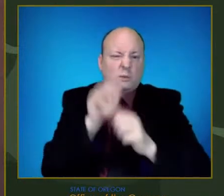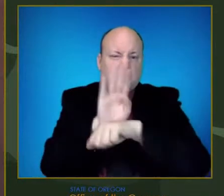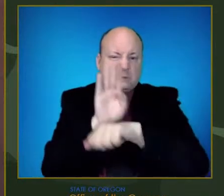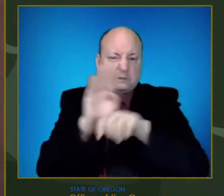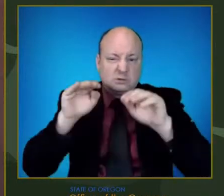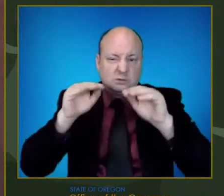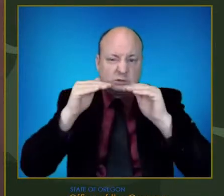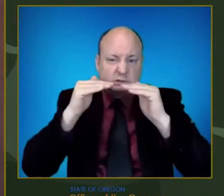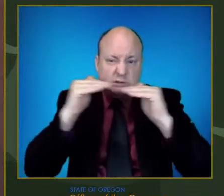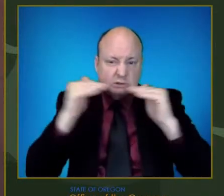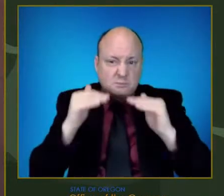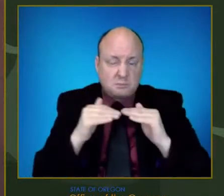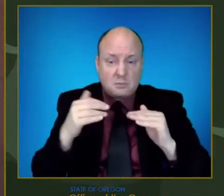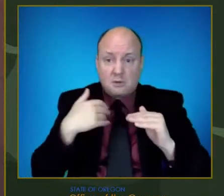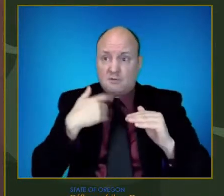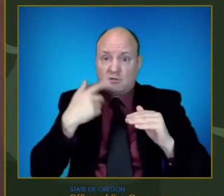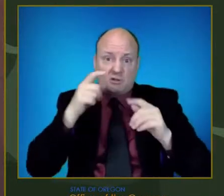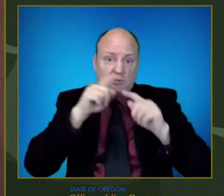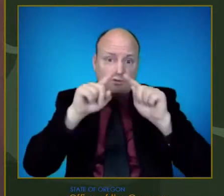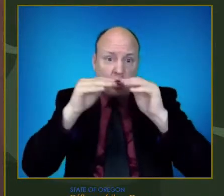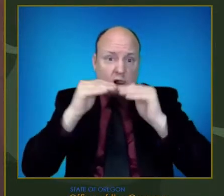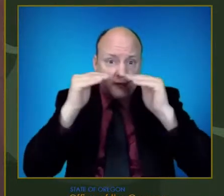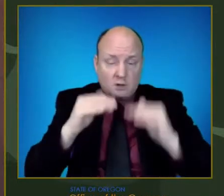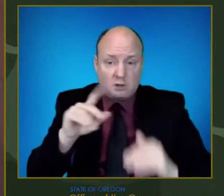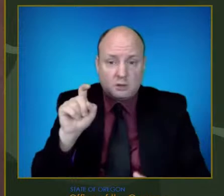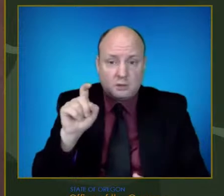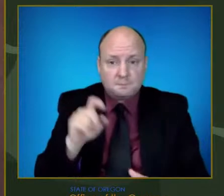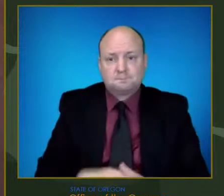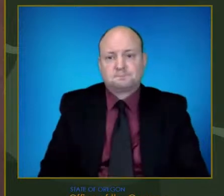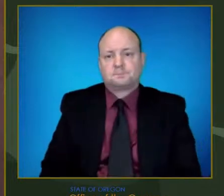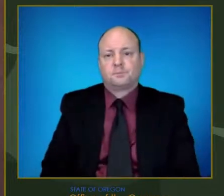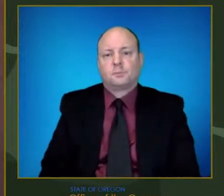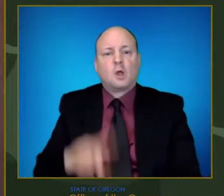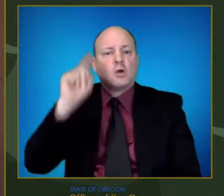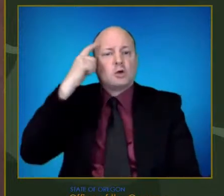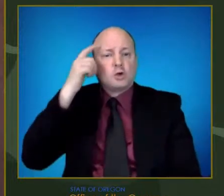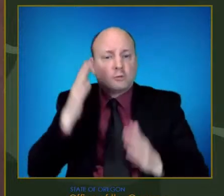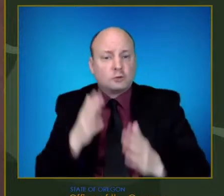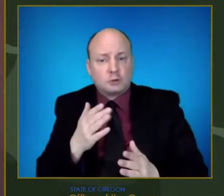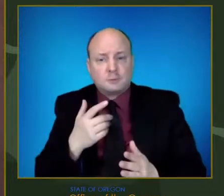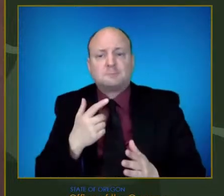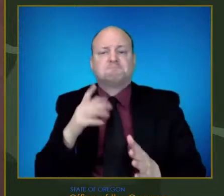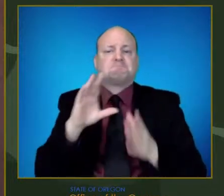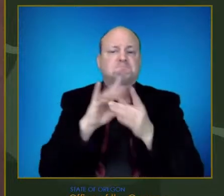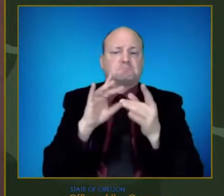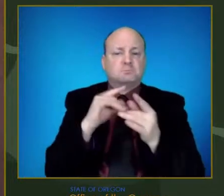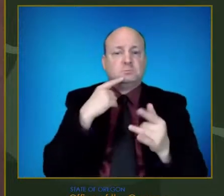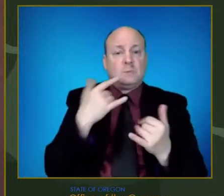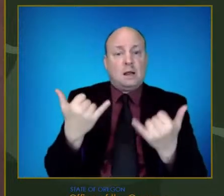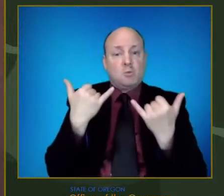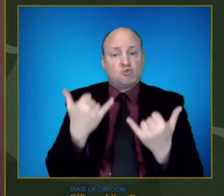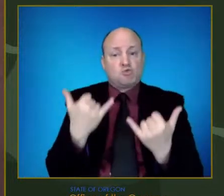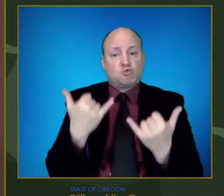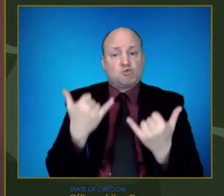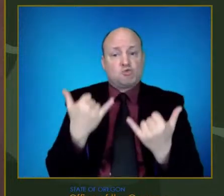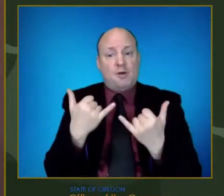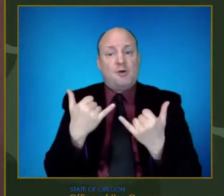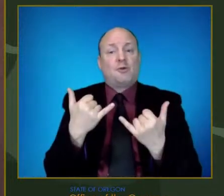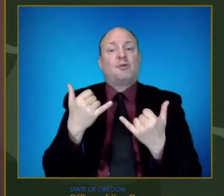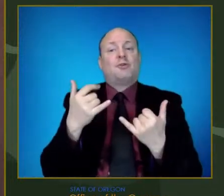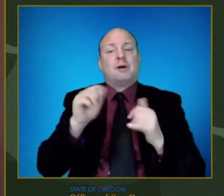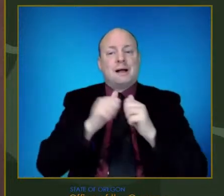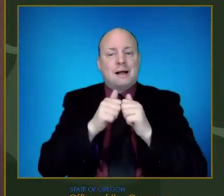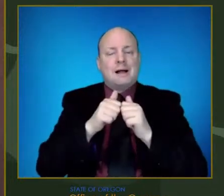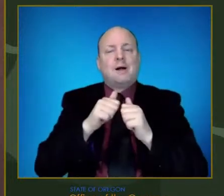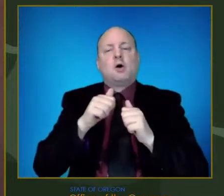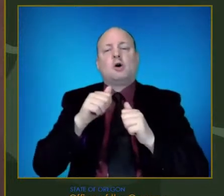would say is that the framework is absolutely necessary. The goal of the framework was to make sure that it was